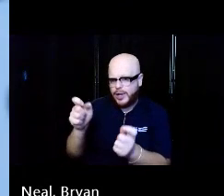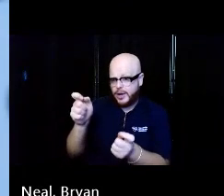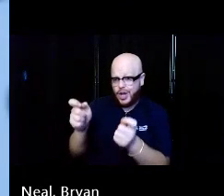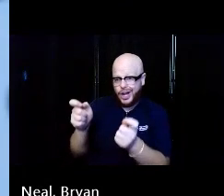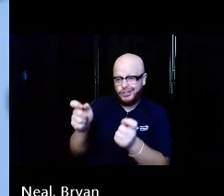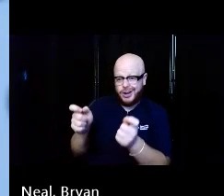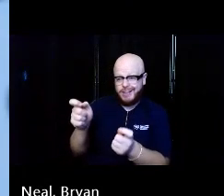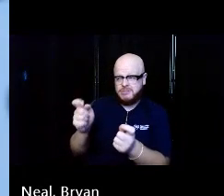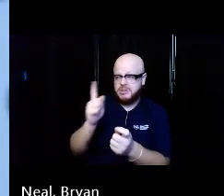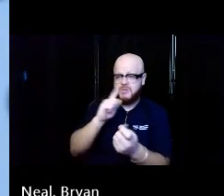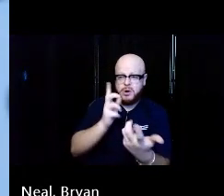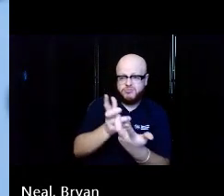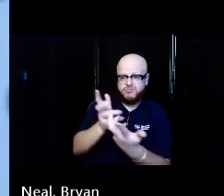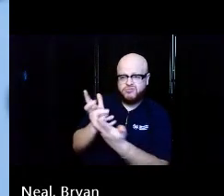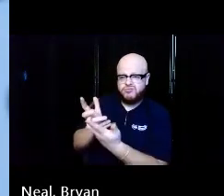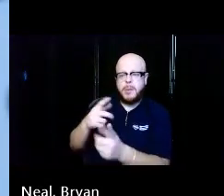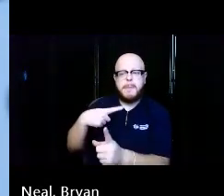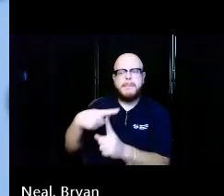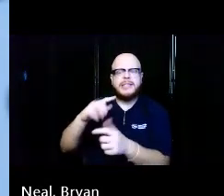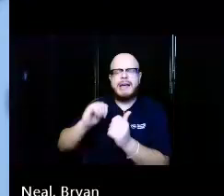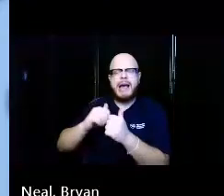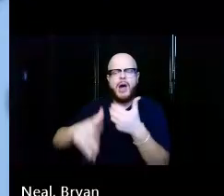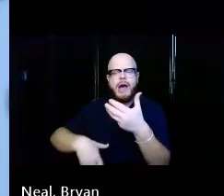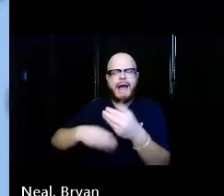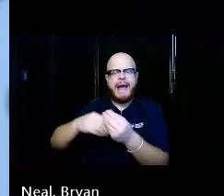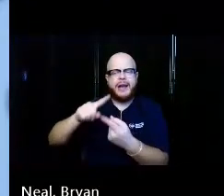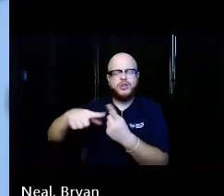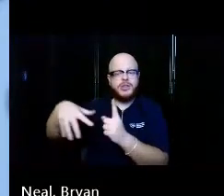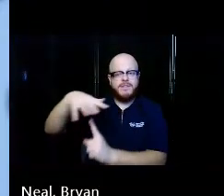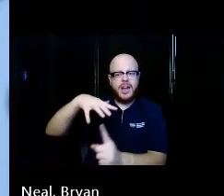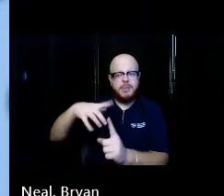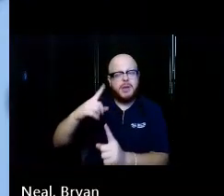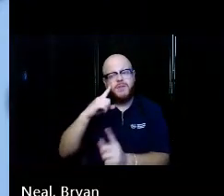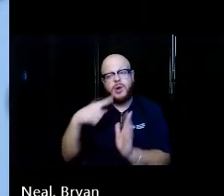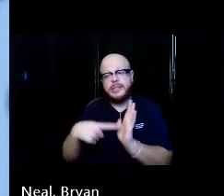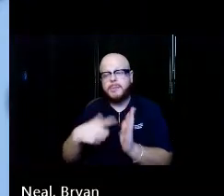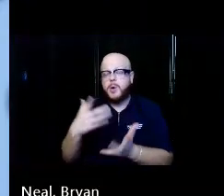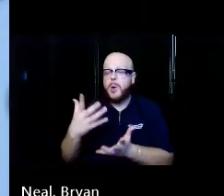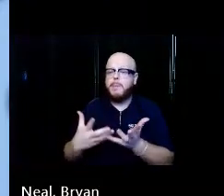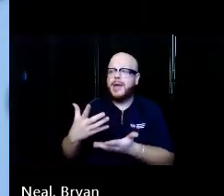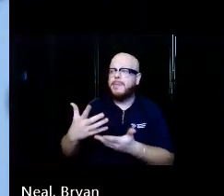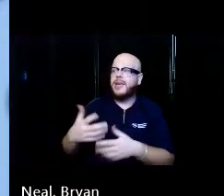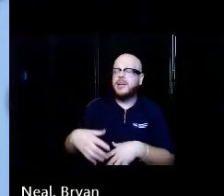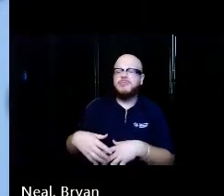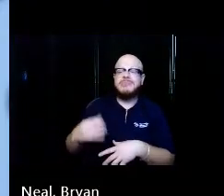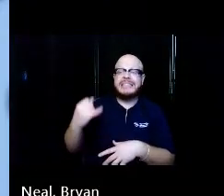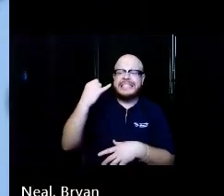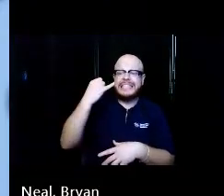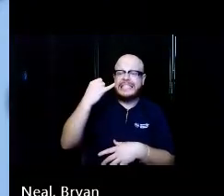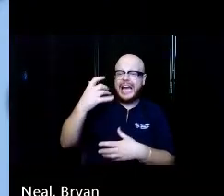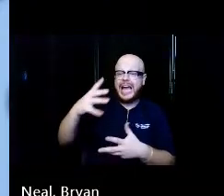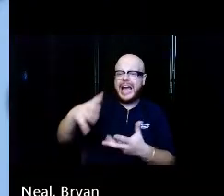the environment? So adding shades and curtains for natural